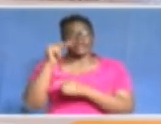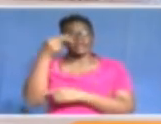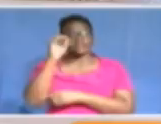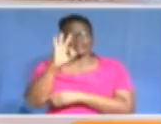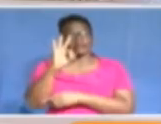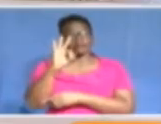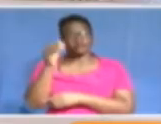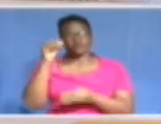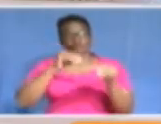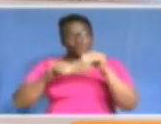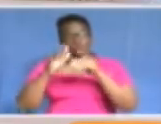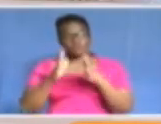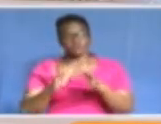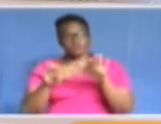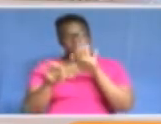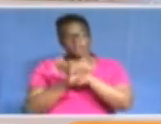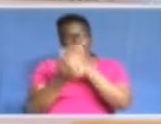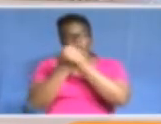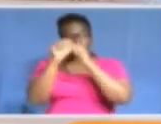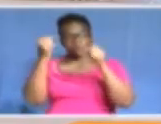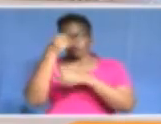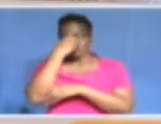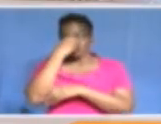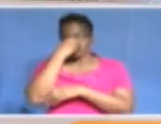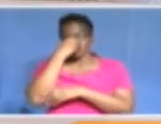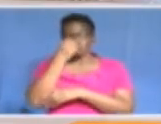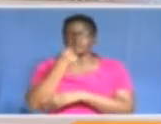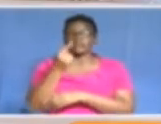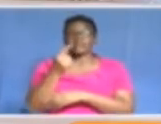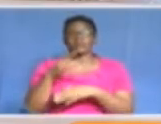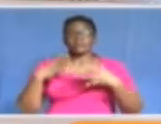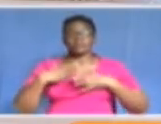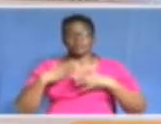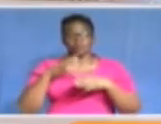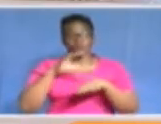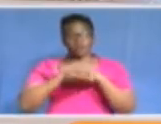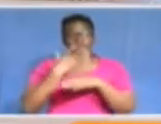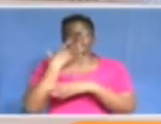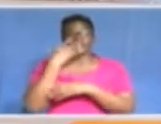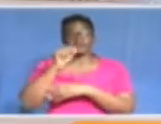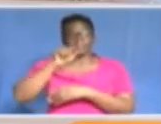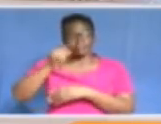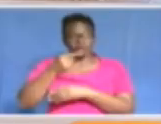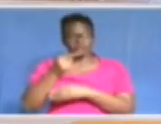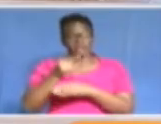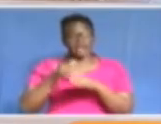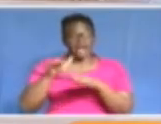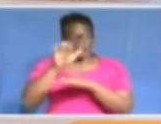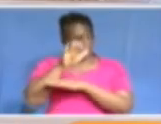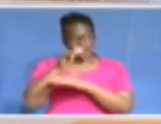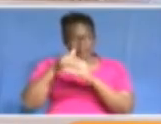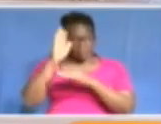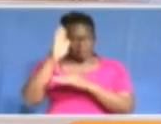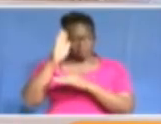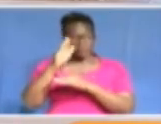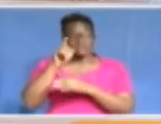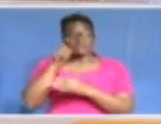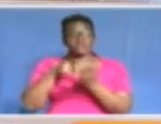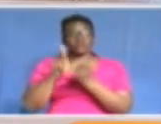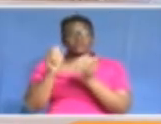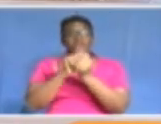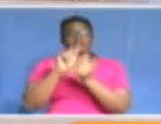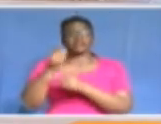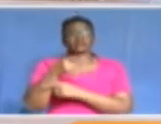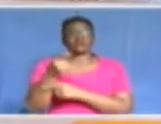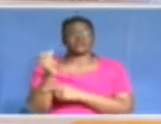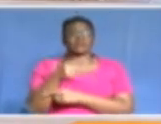contributors, Deputy President William Ruto said those earning 500,000 shillings and above should part with at least 10,000 shillings per